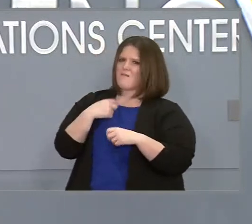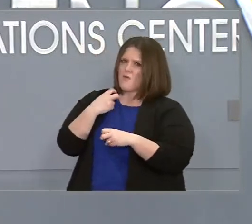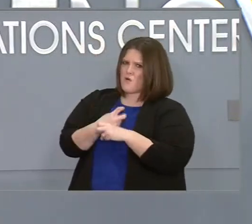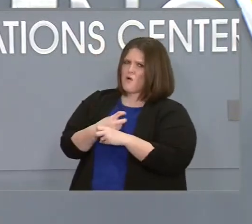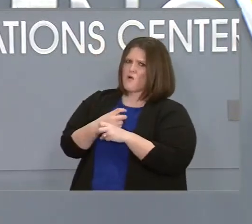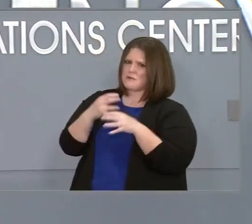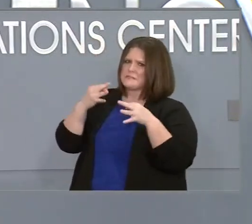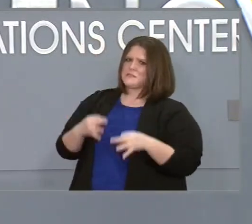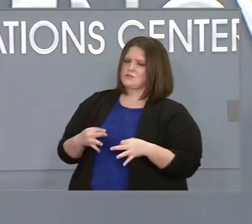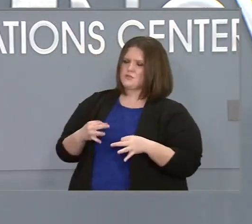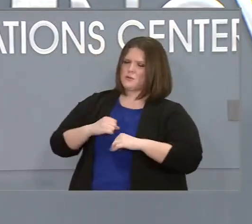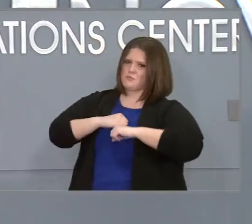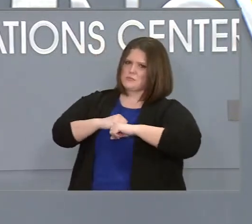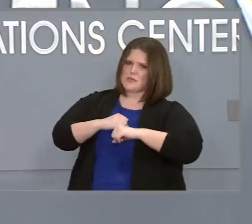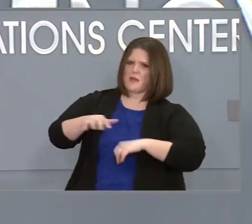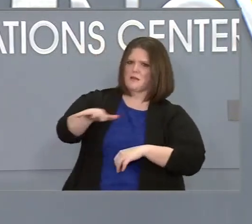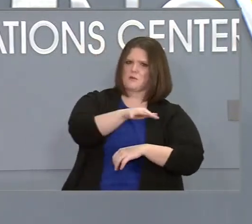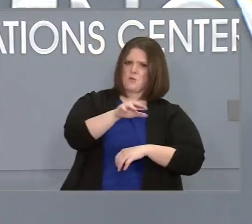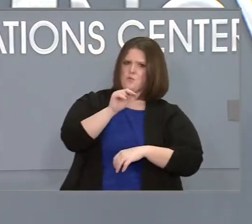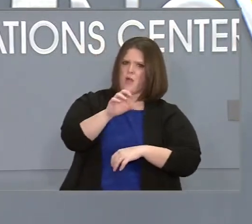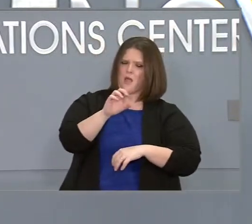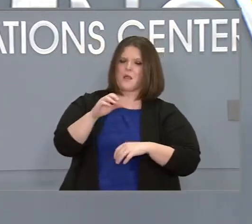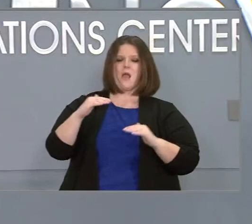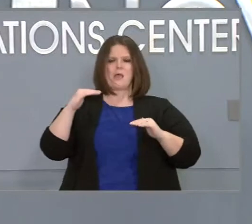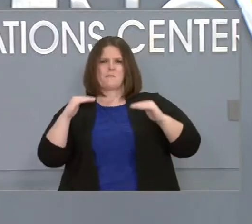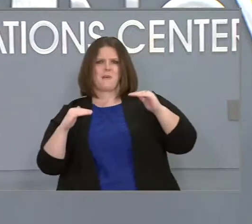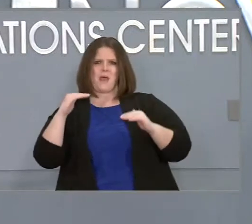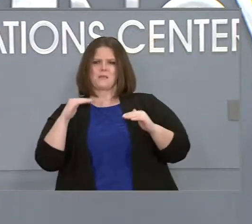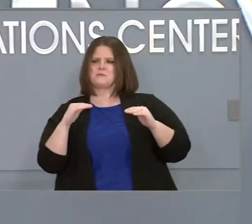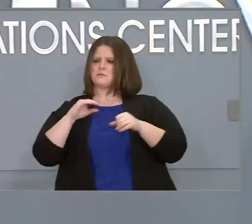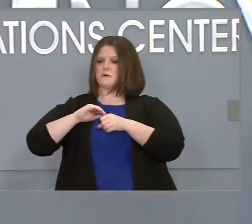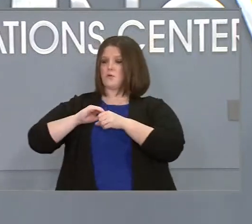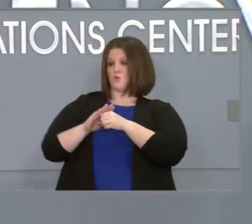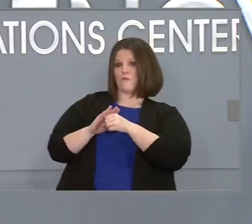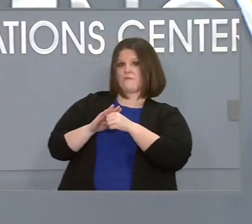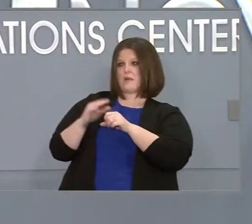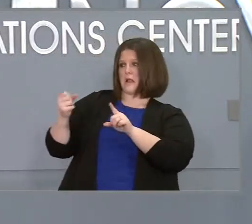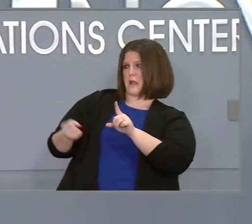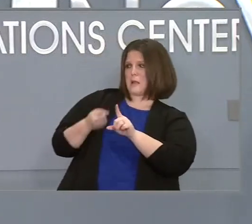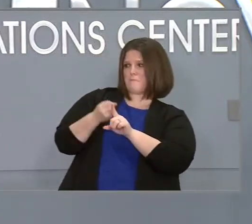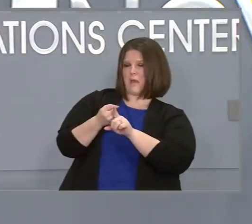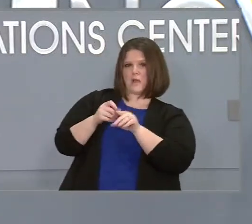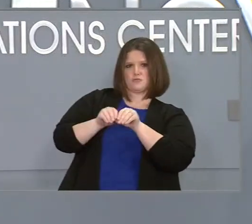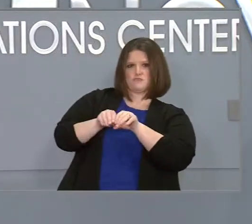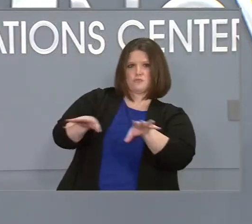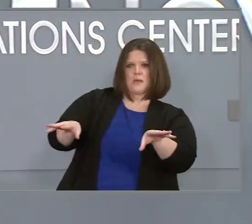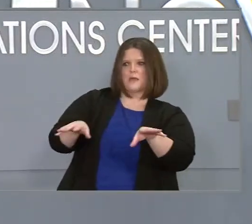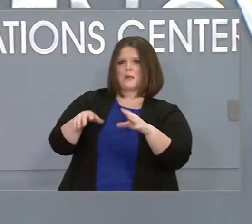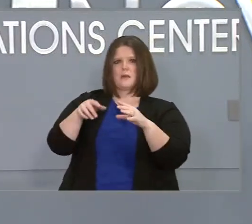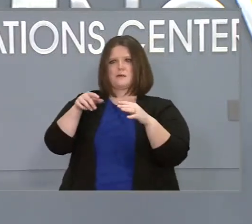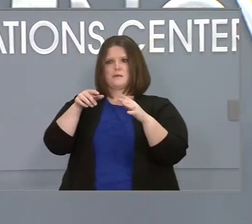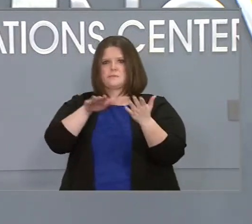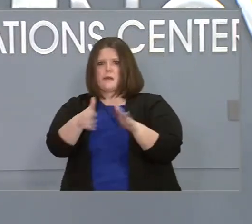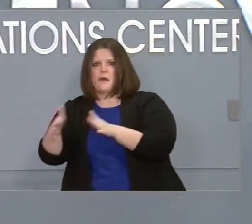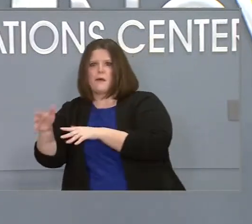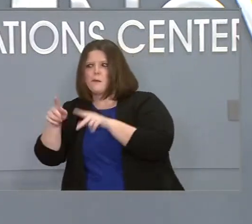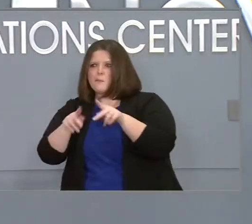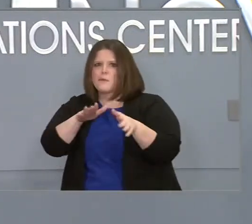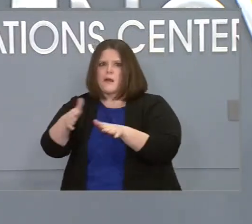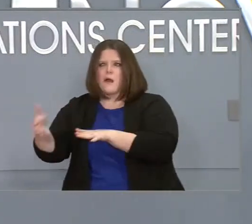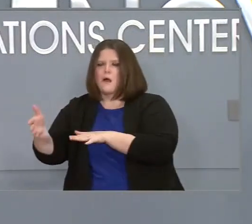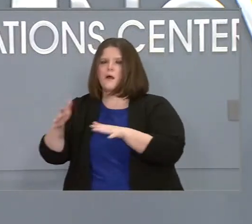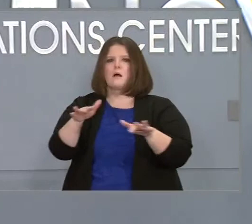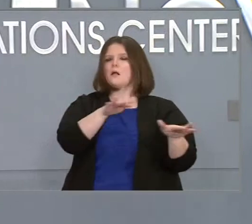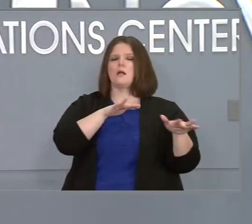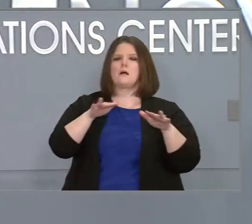balance all of the other impacts of what we know this virus has done across the state. So I'd encourage everyone to